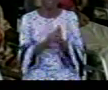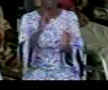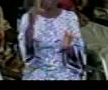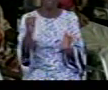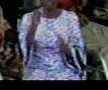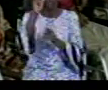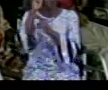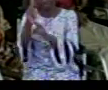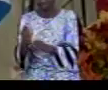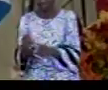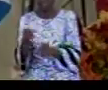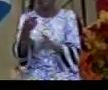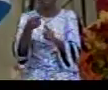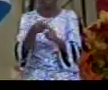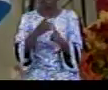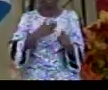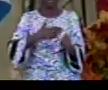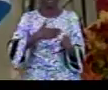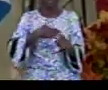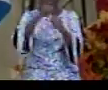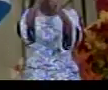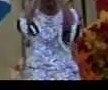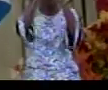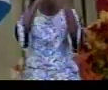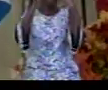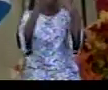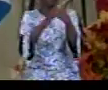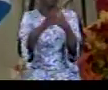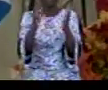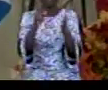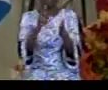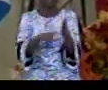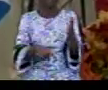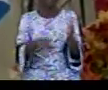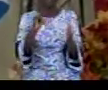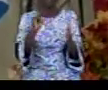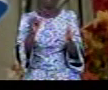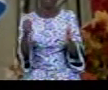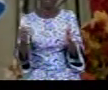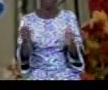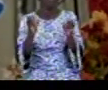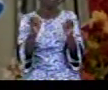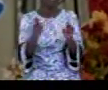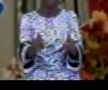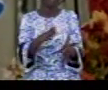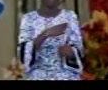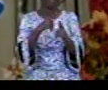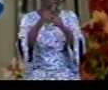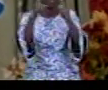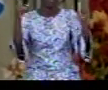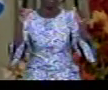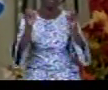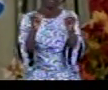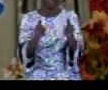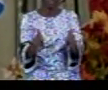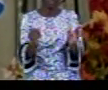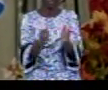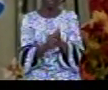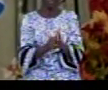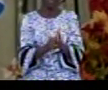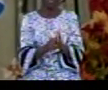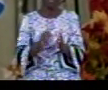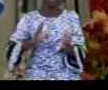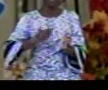God has given unto me. What a privilege and a greater one that we have our Father